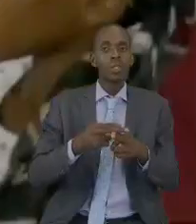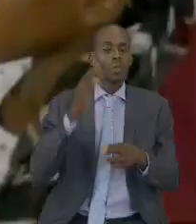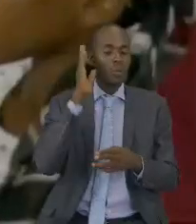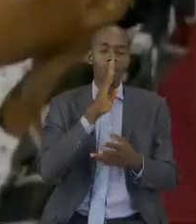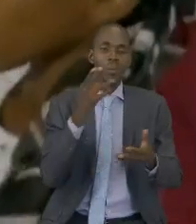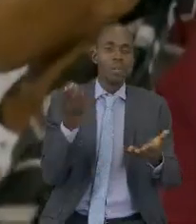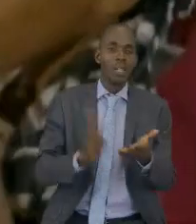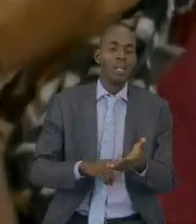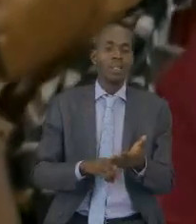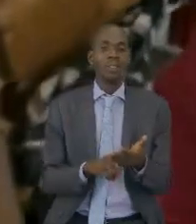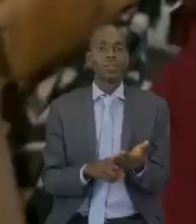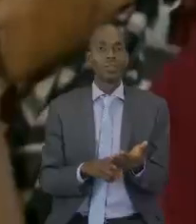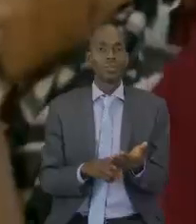register.